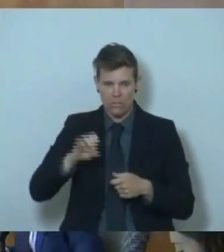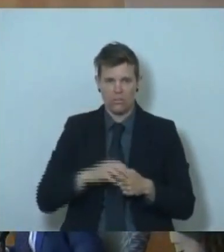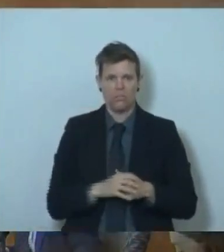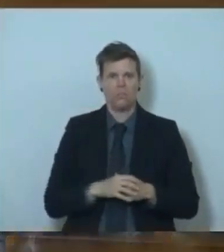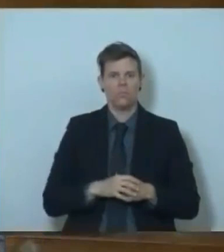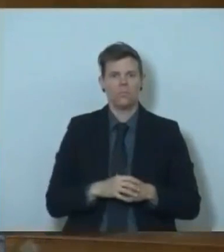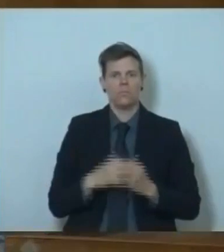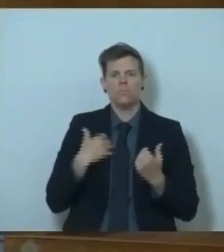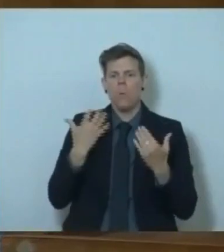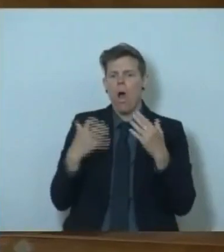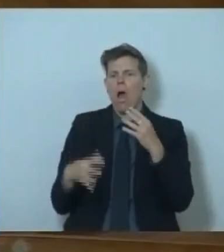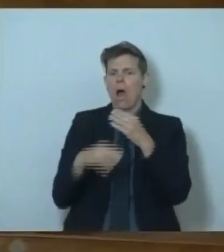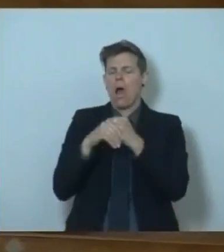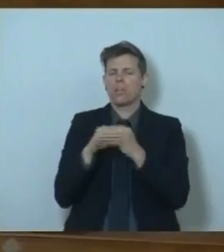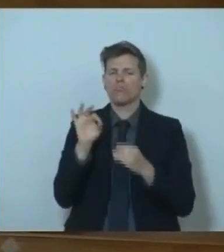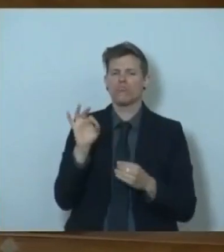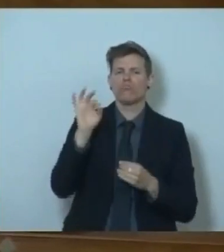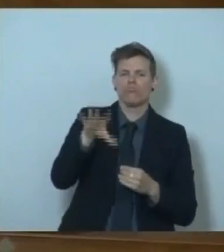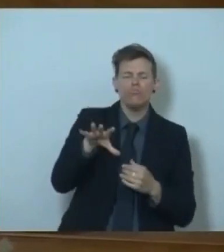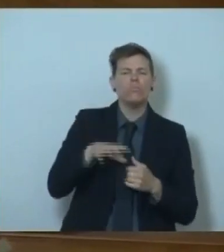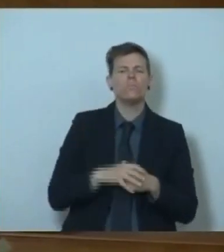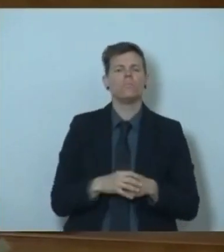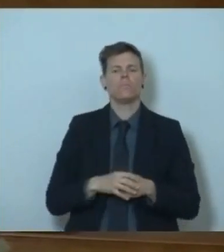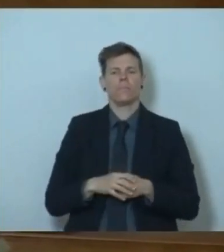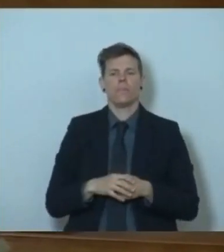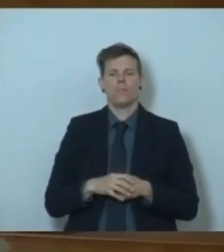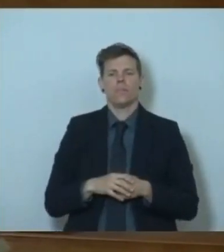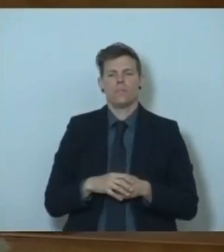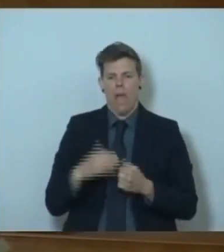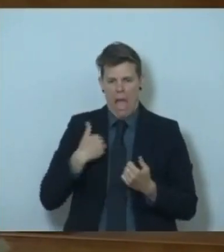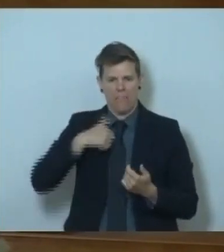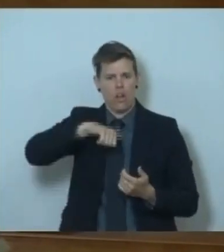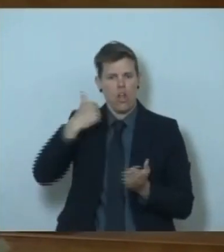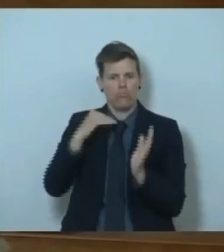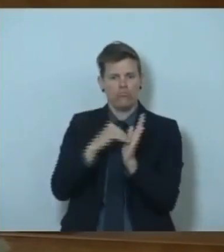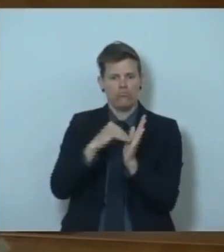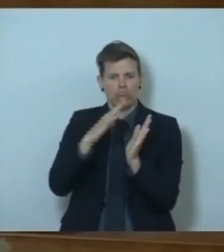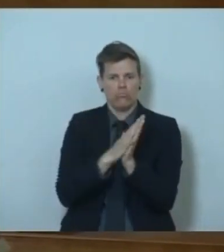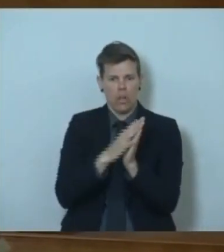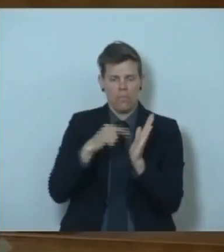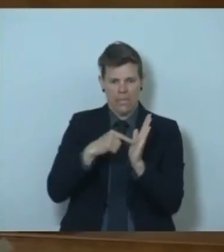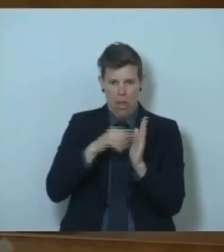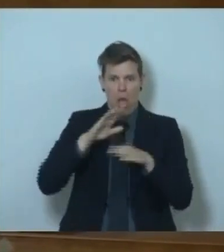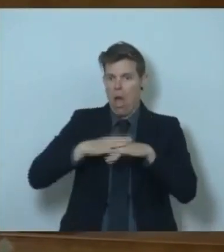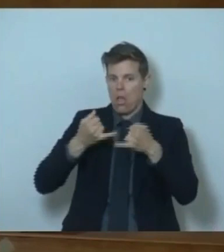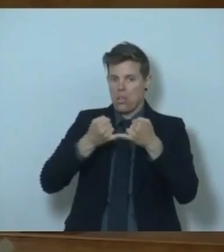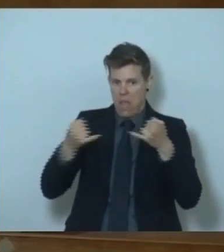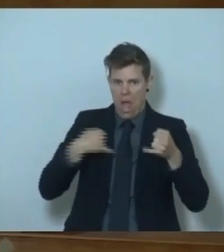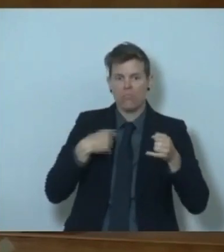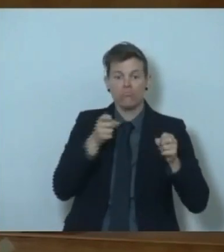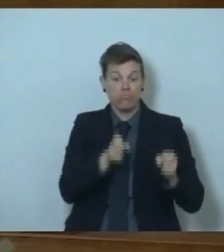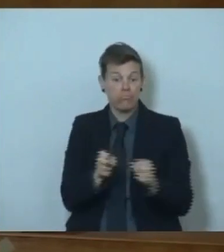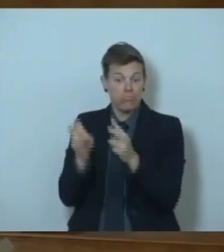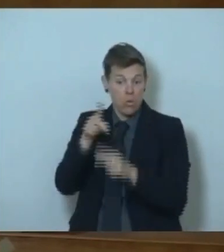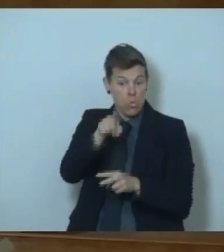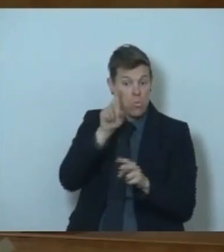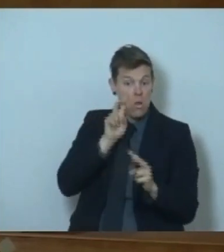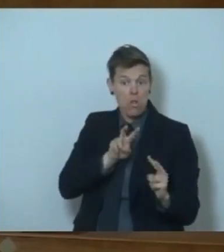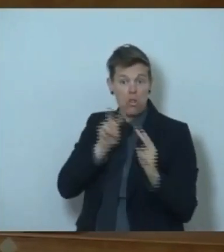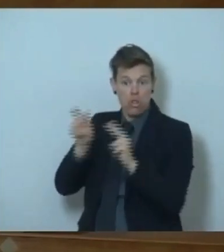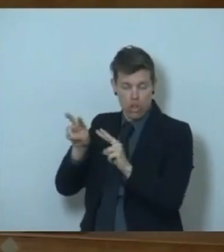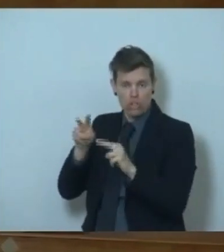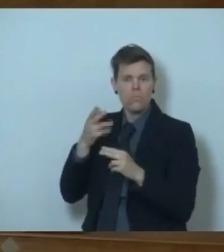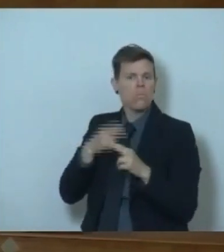documents that are very informative online. There's a crisis standards of care plan that was developed and updated in